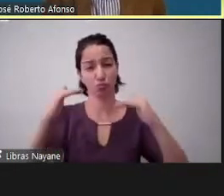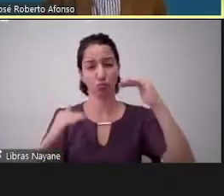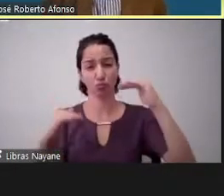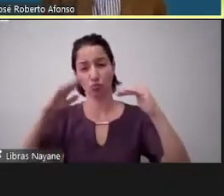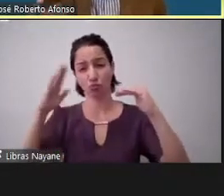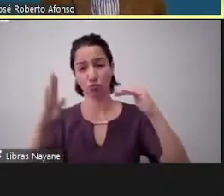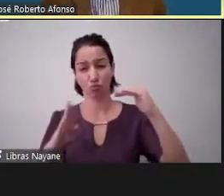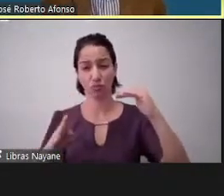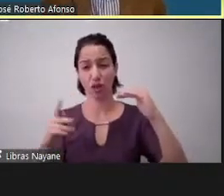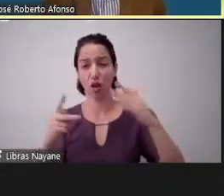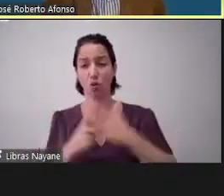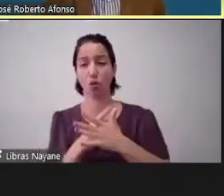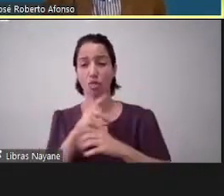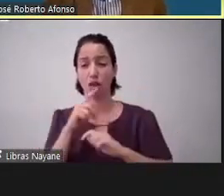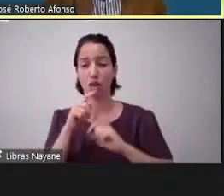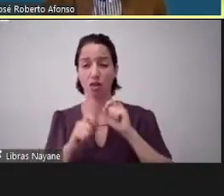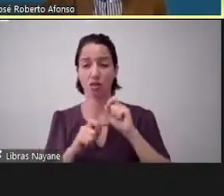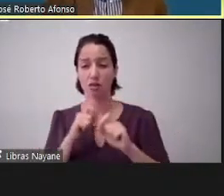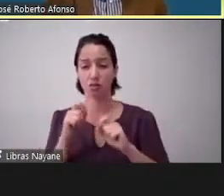is given because